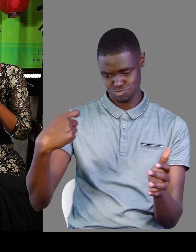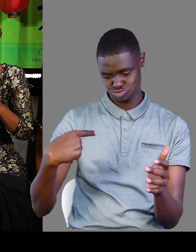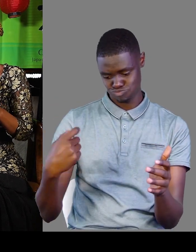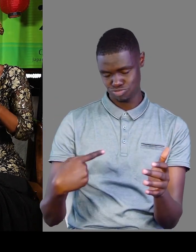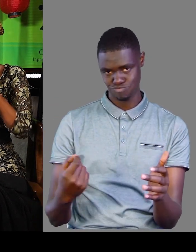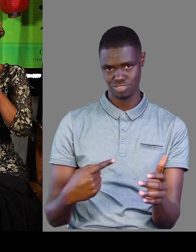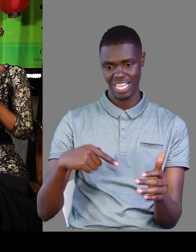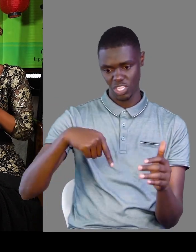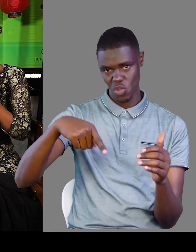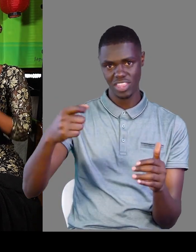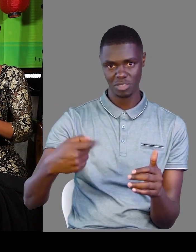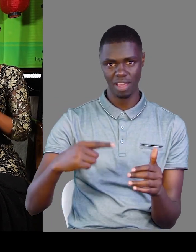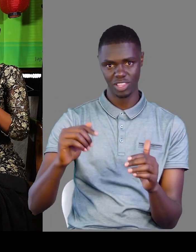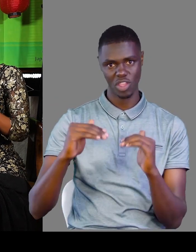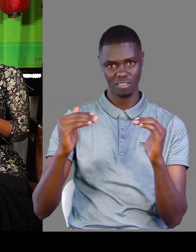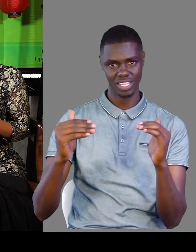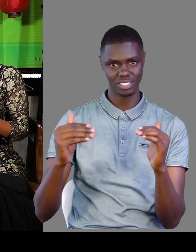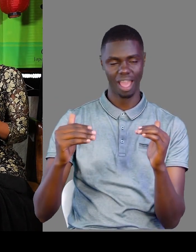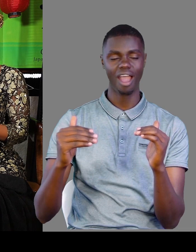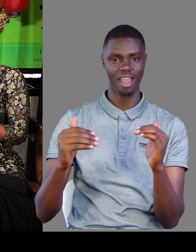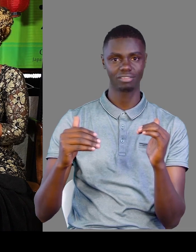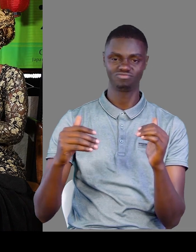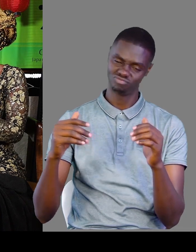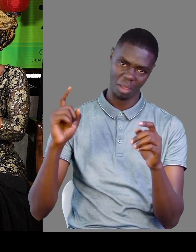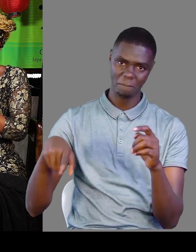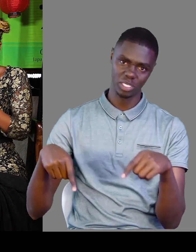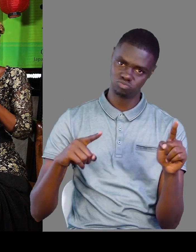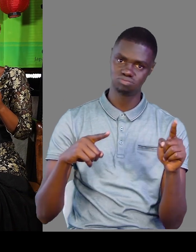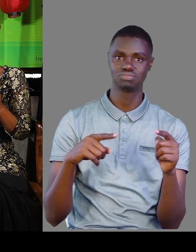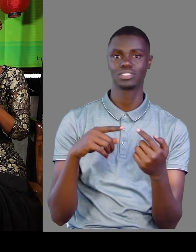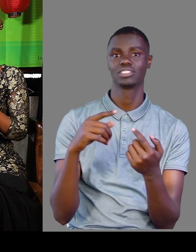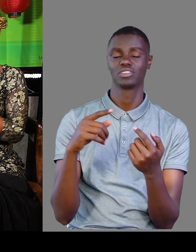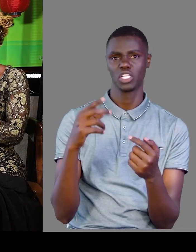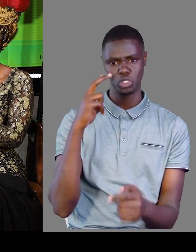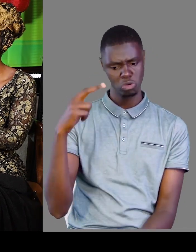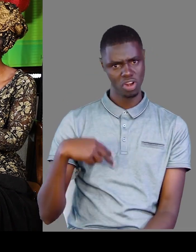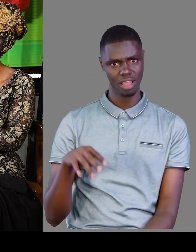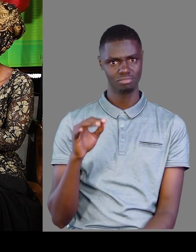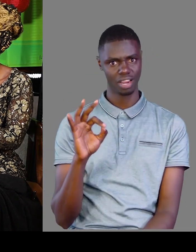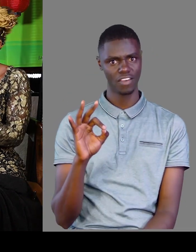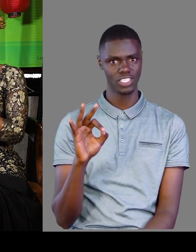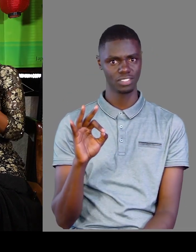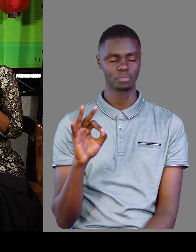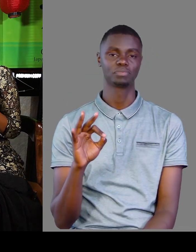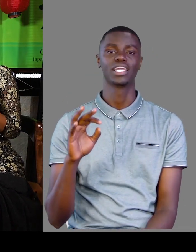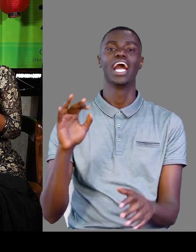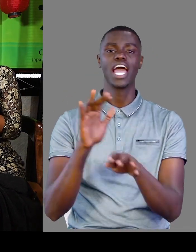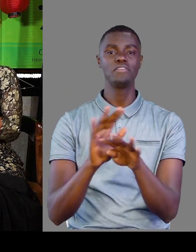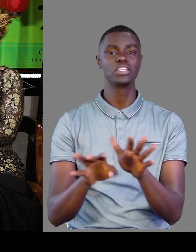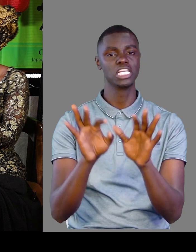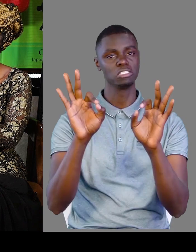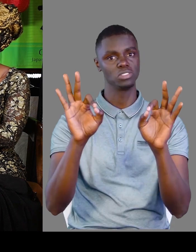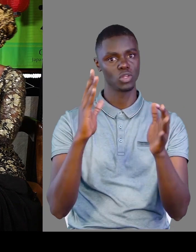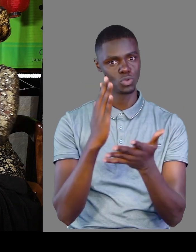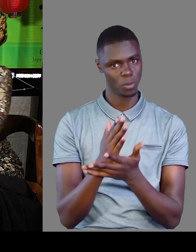important. And don't forget, mental health is very, very important. So let's give our social media platforms and give a shout out to everyone who